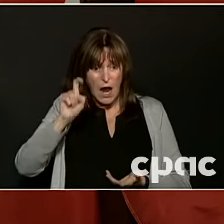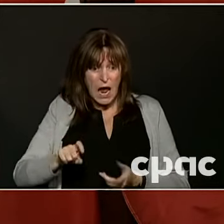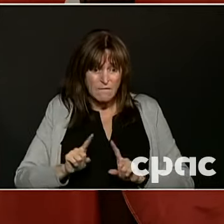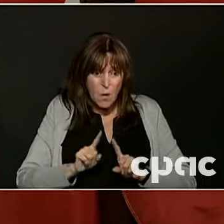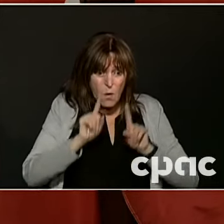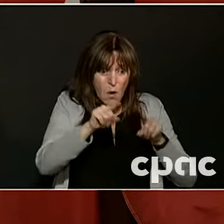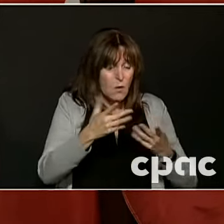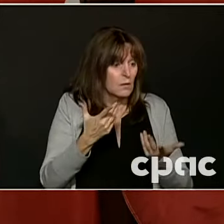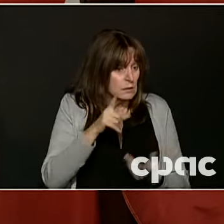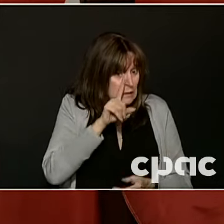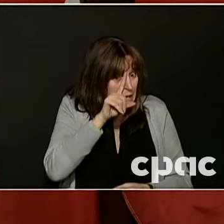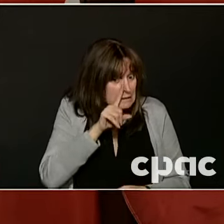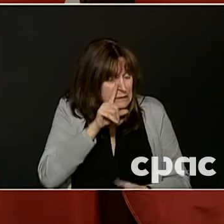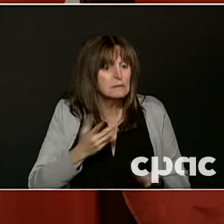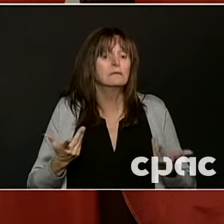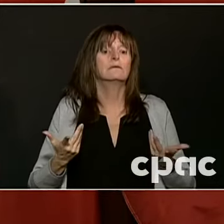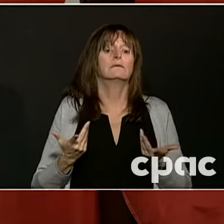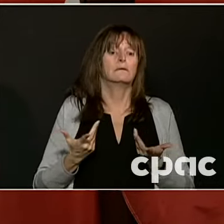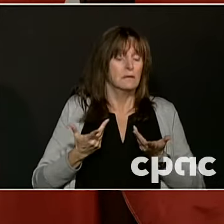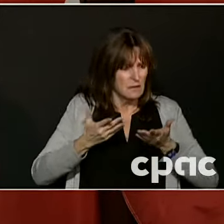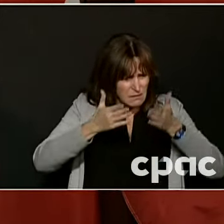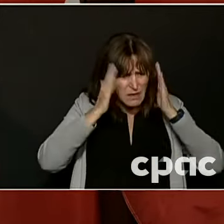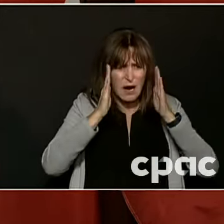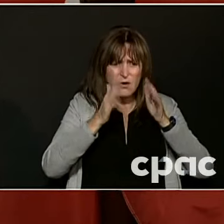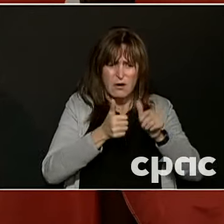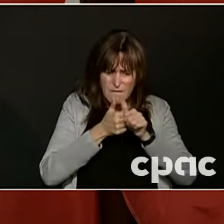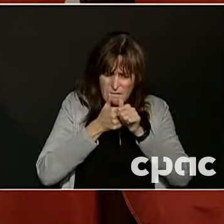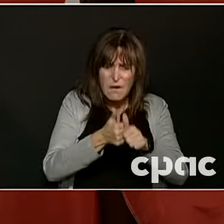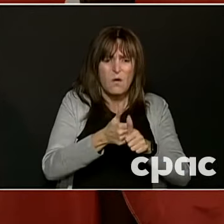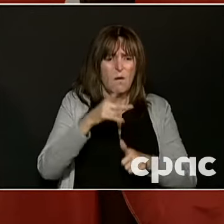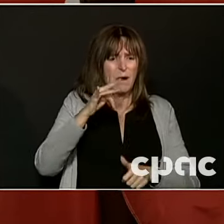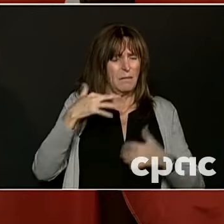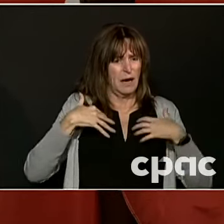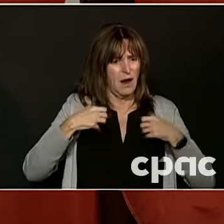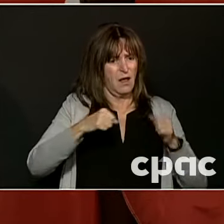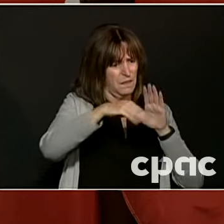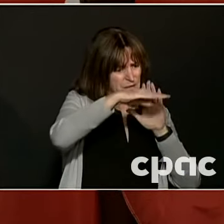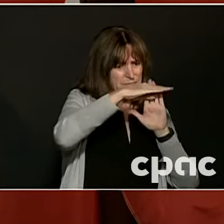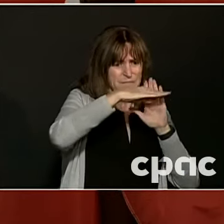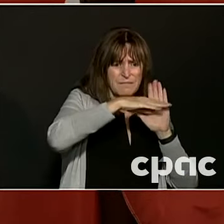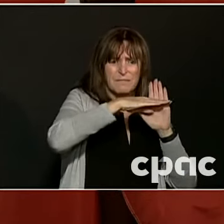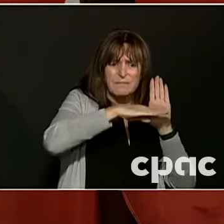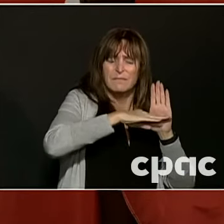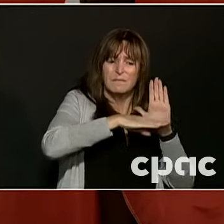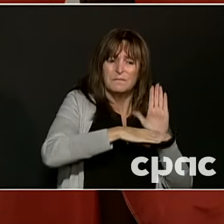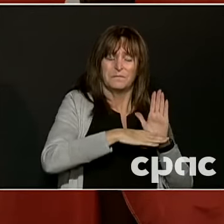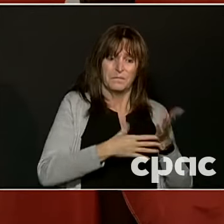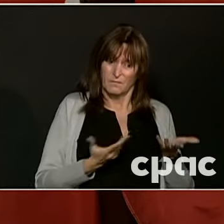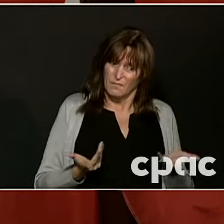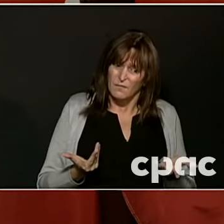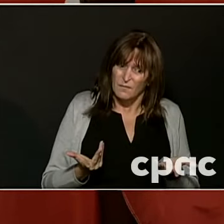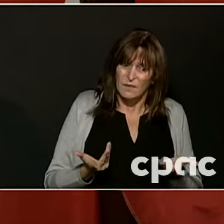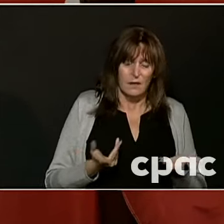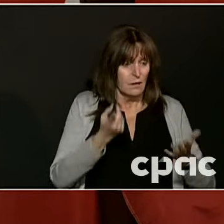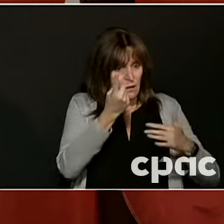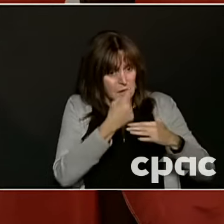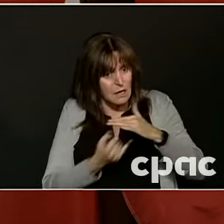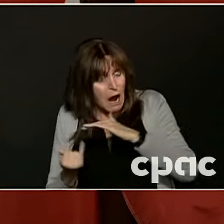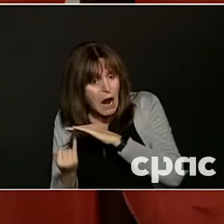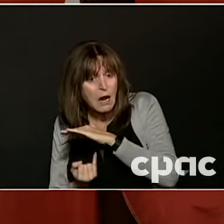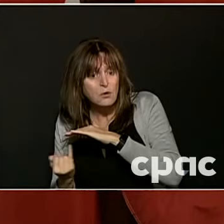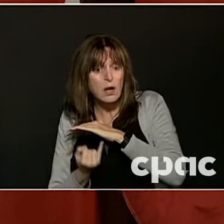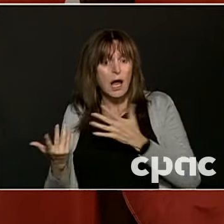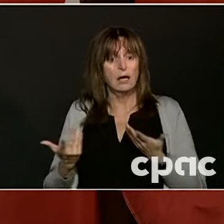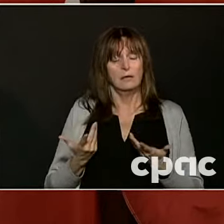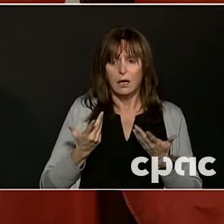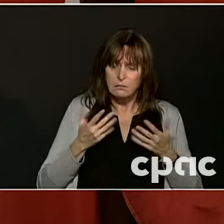directions by public health or by your healthcare provider as you undertake that period of time to quarantine and reduce your spread, and also to be aware